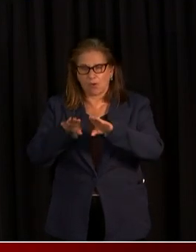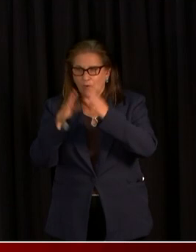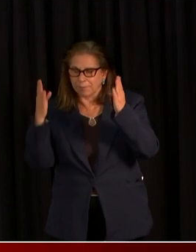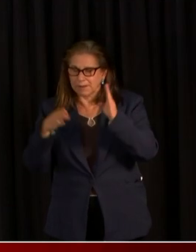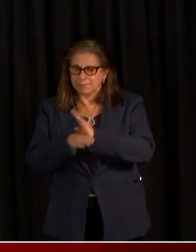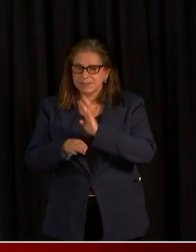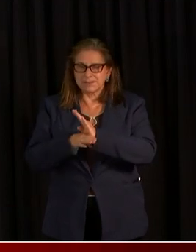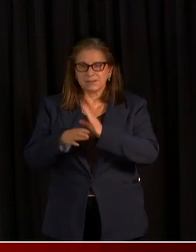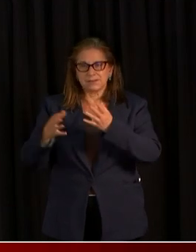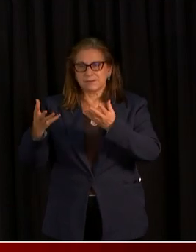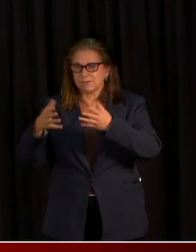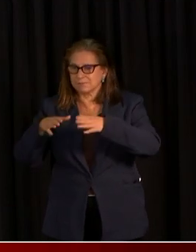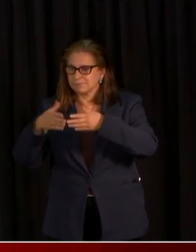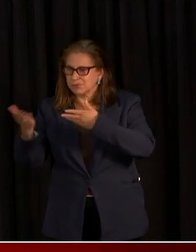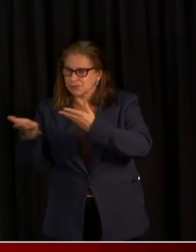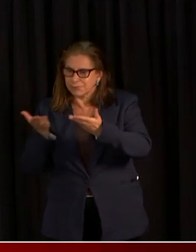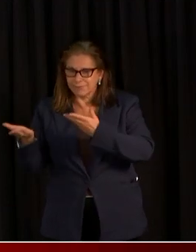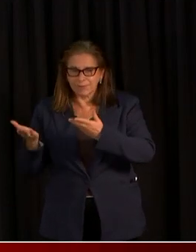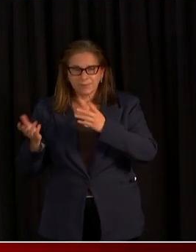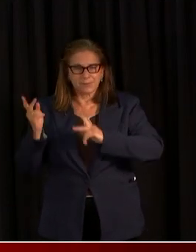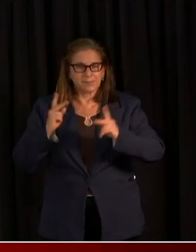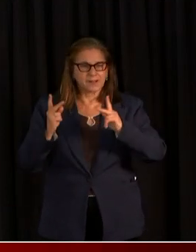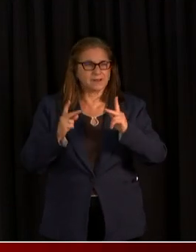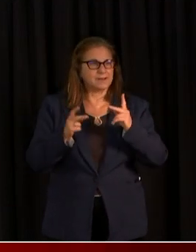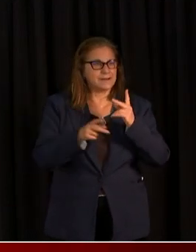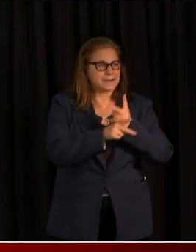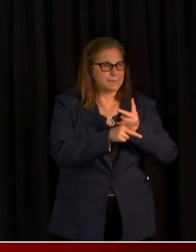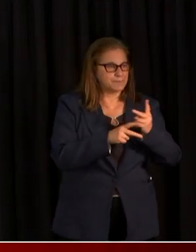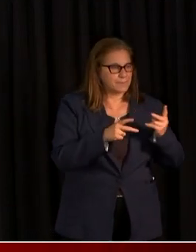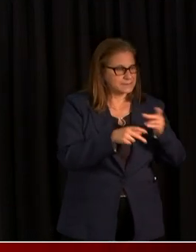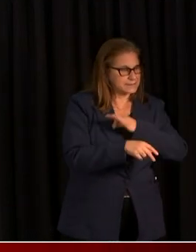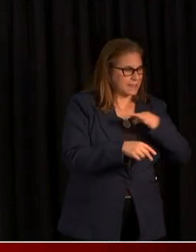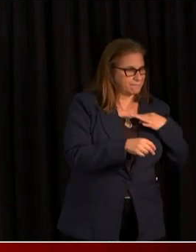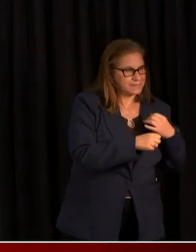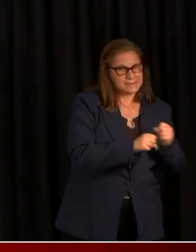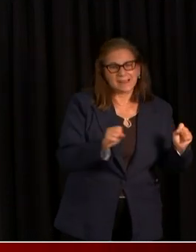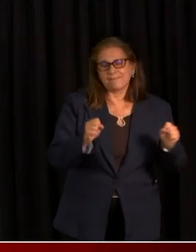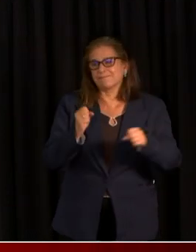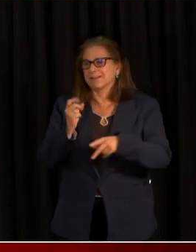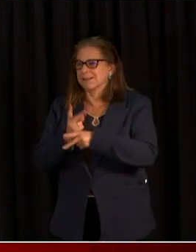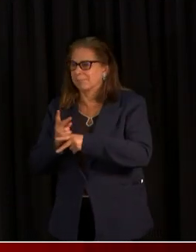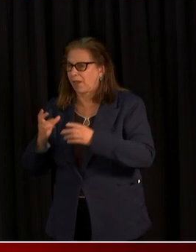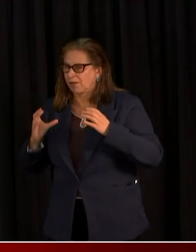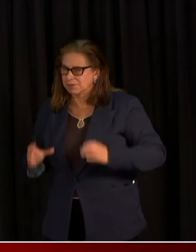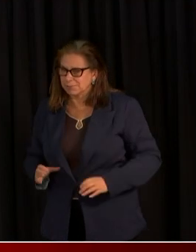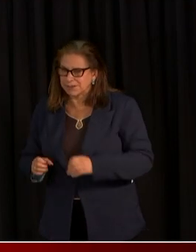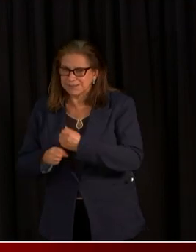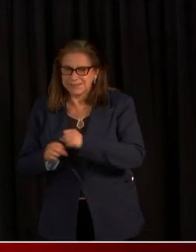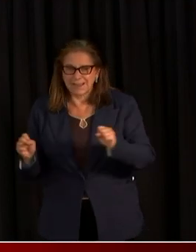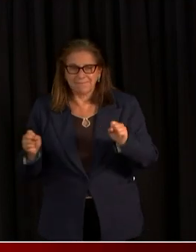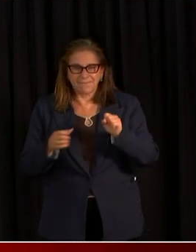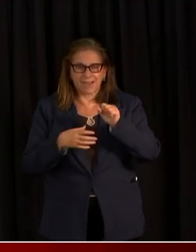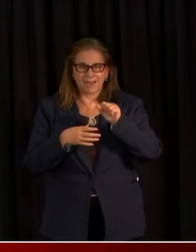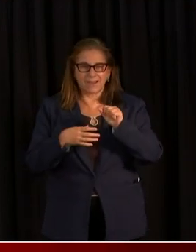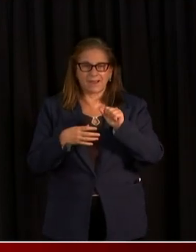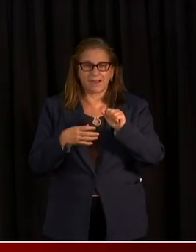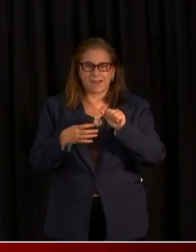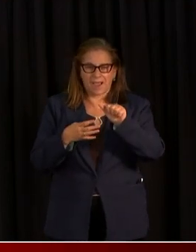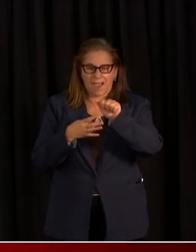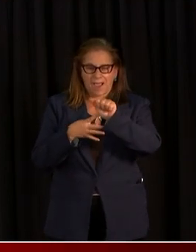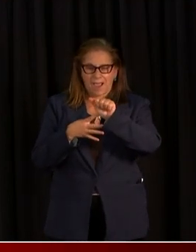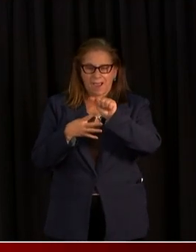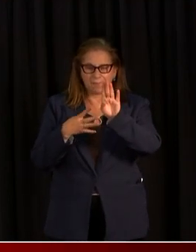keep staff and customers healthy and safe. ABRA has done a significant amount of